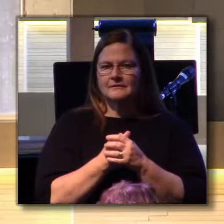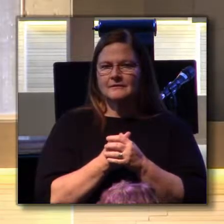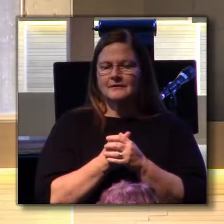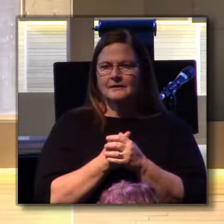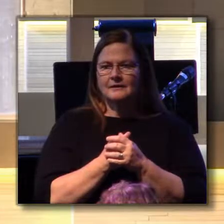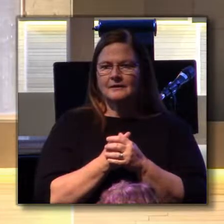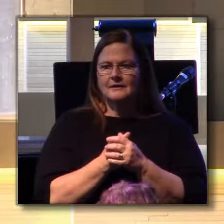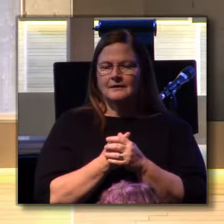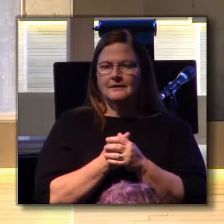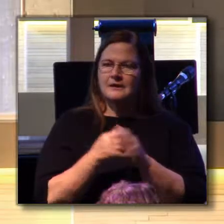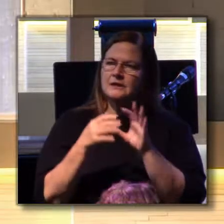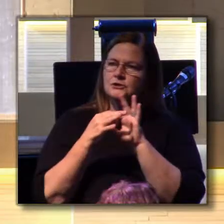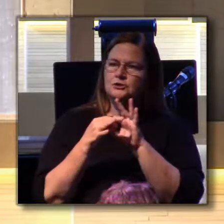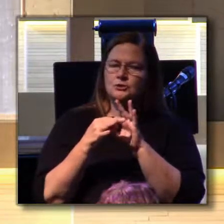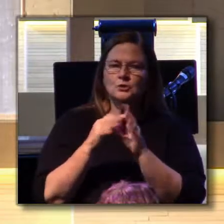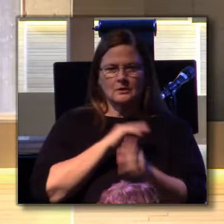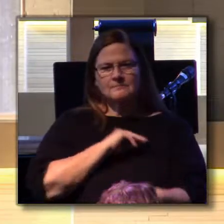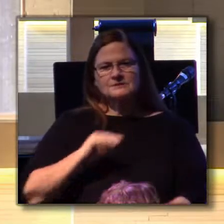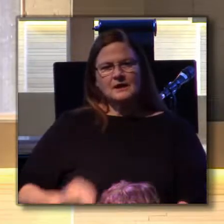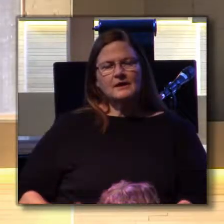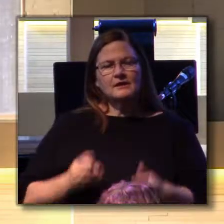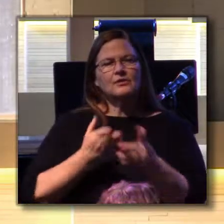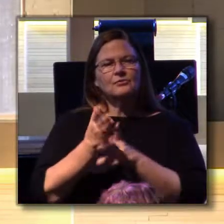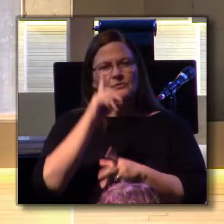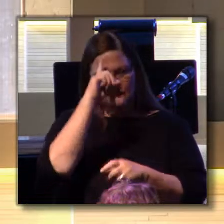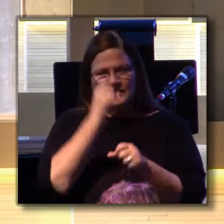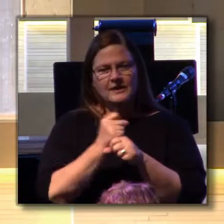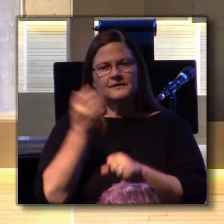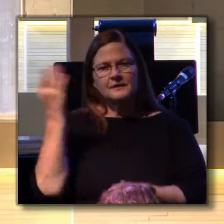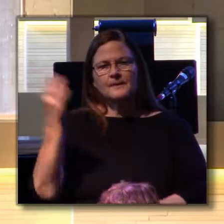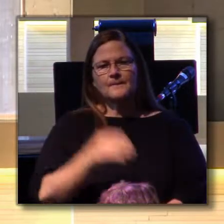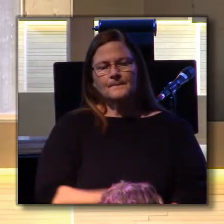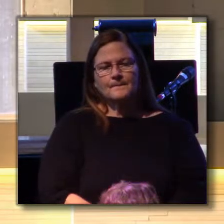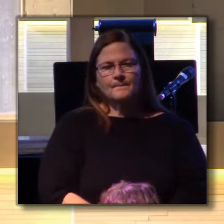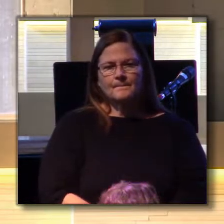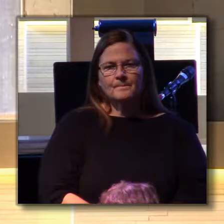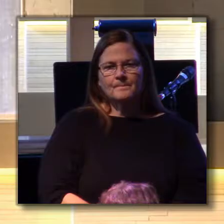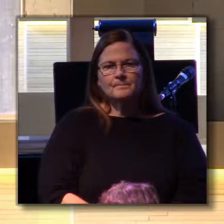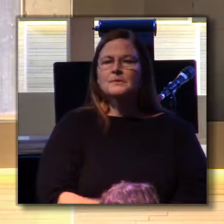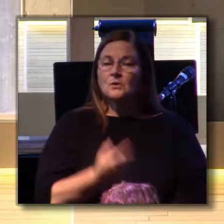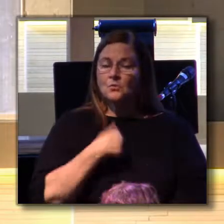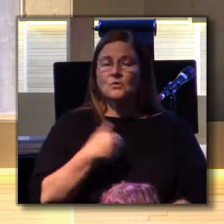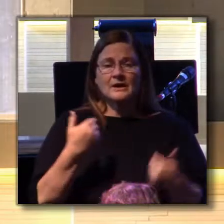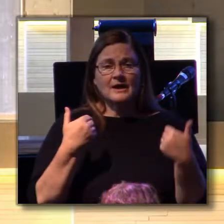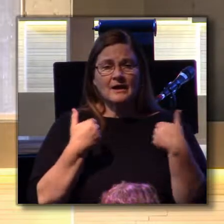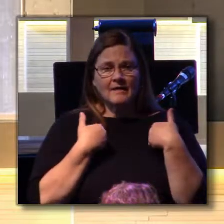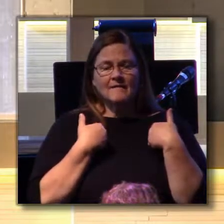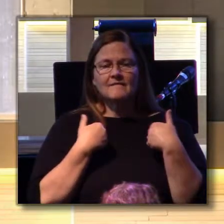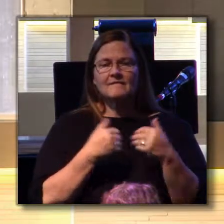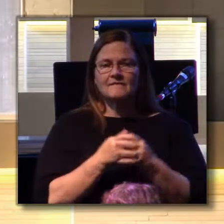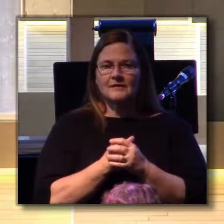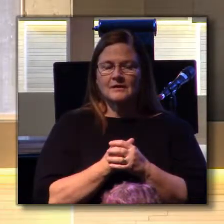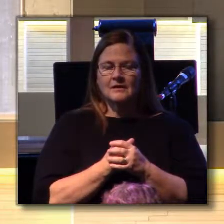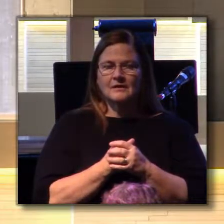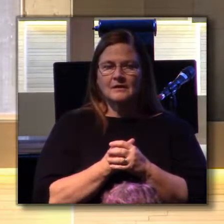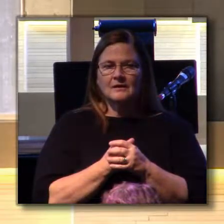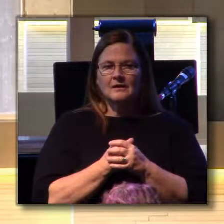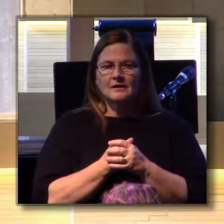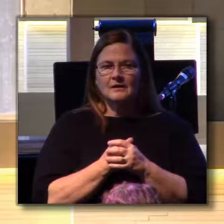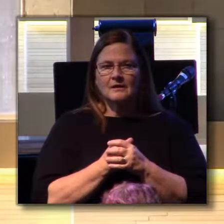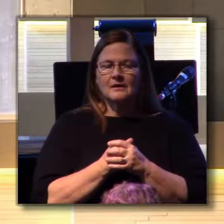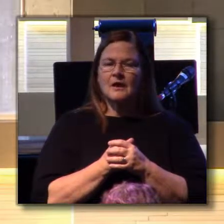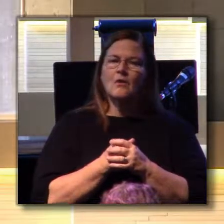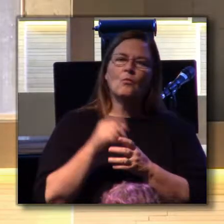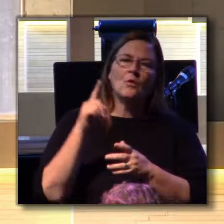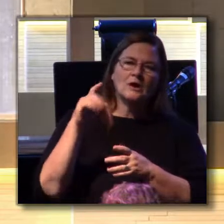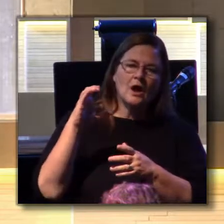into Messiah through faith in him. And we have 100-fold now in the present age houses and